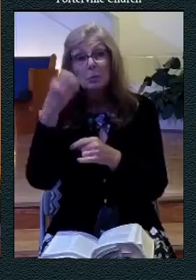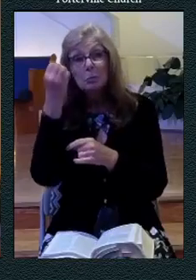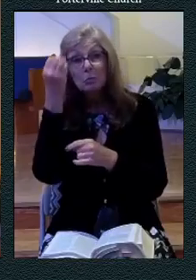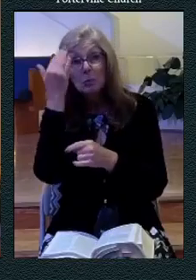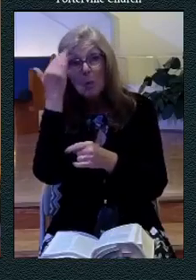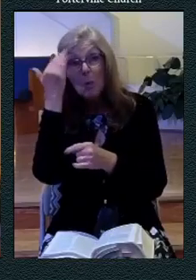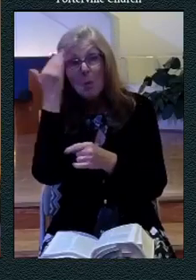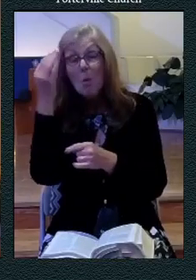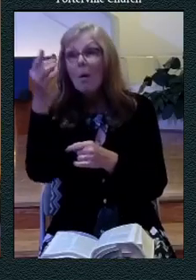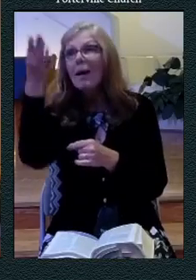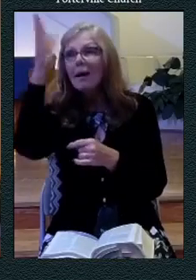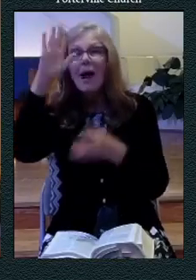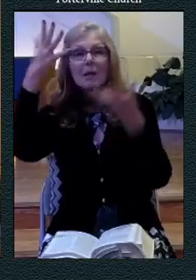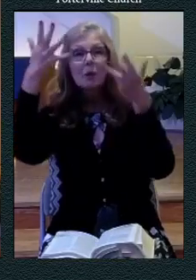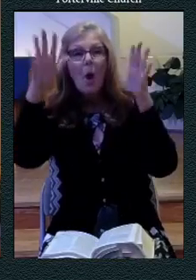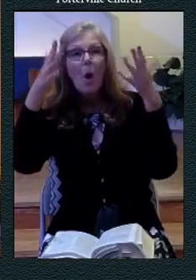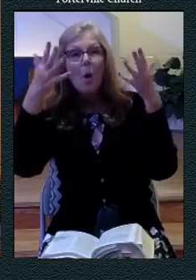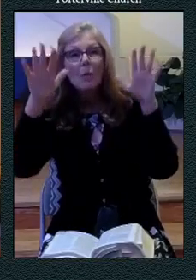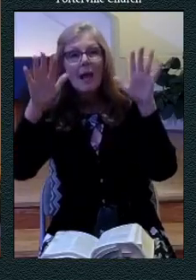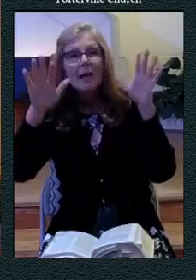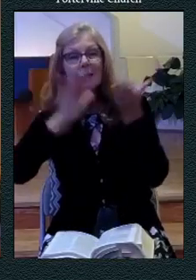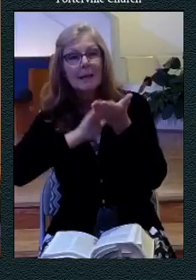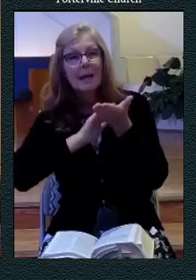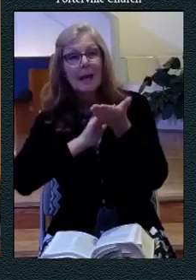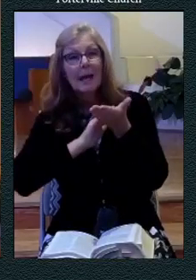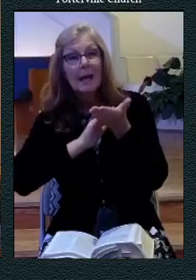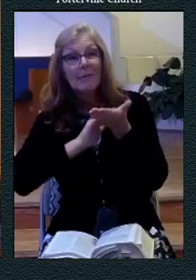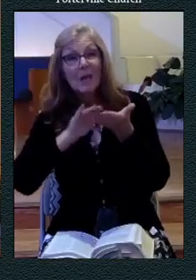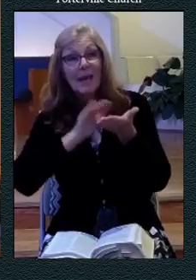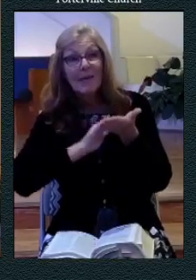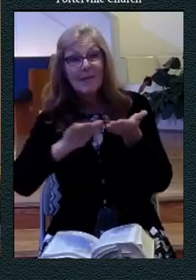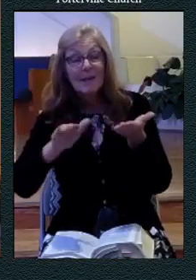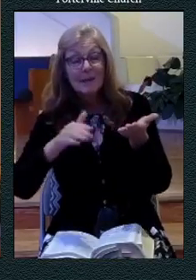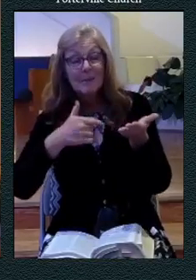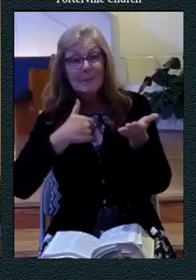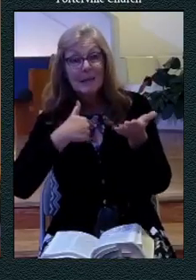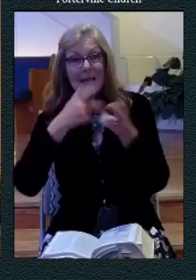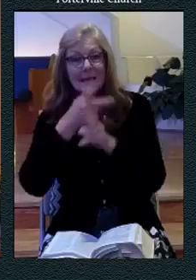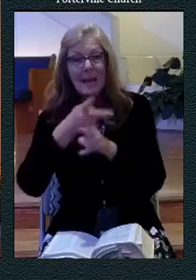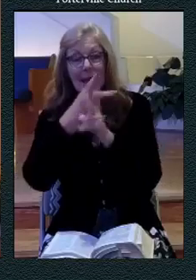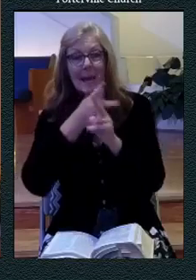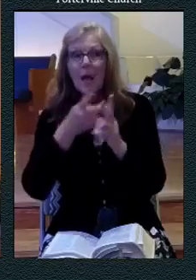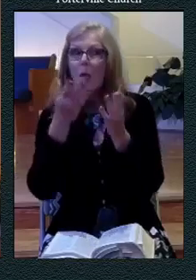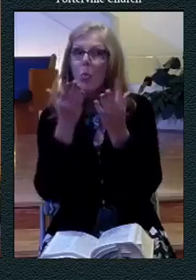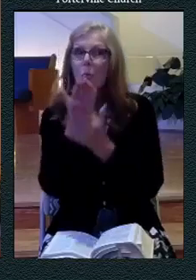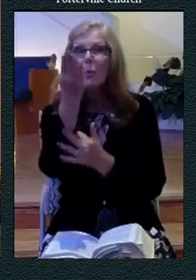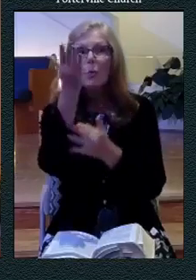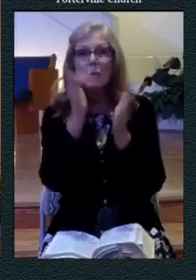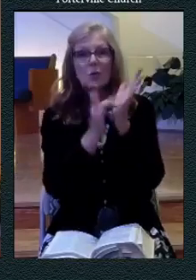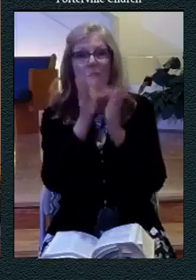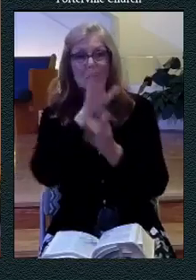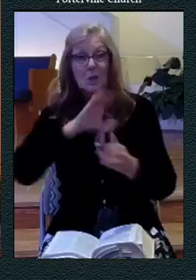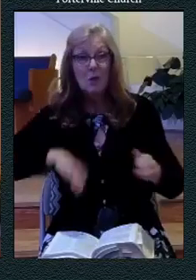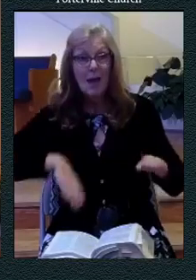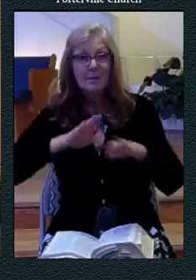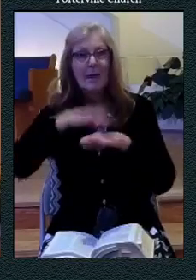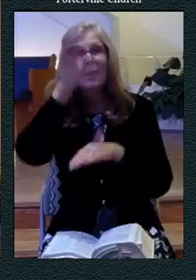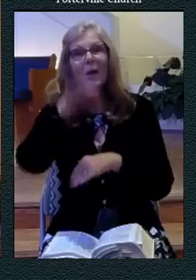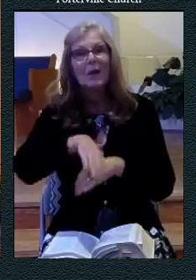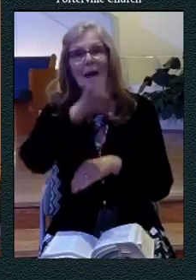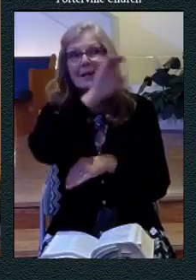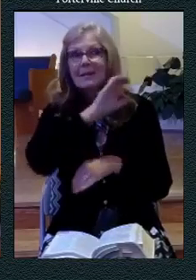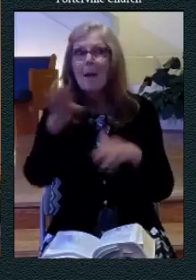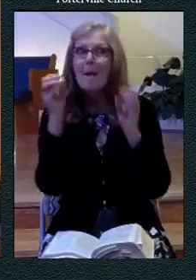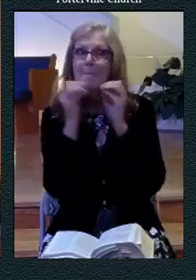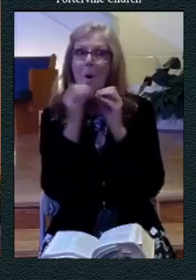with these things concretely in Christ. That it's not just hocus pocus, that it's more than abracadabra, that